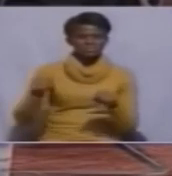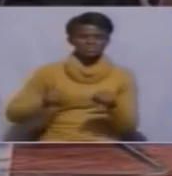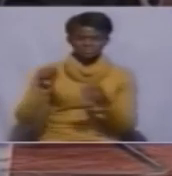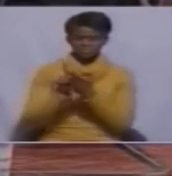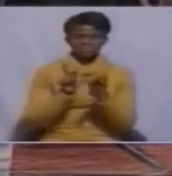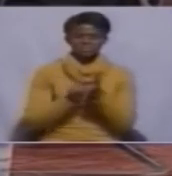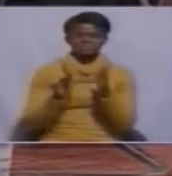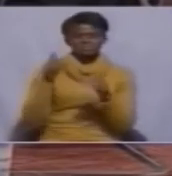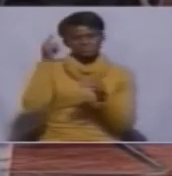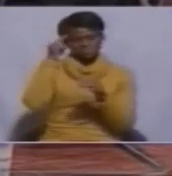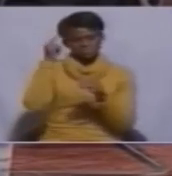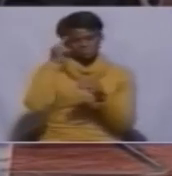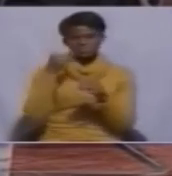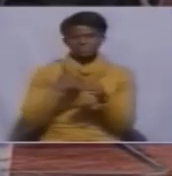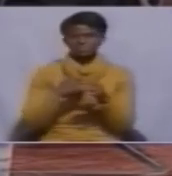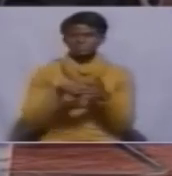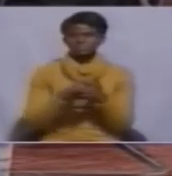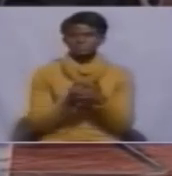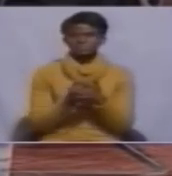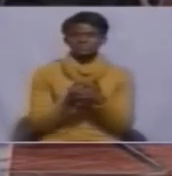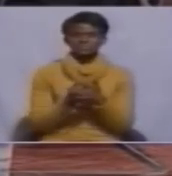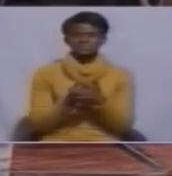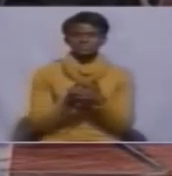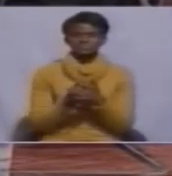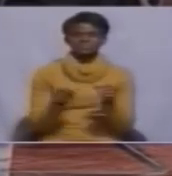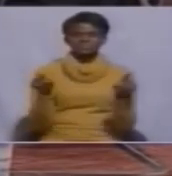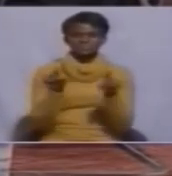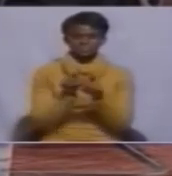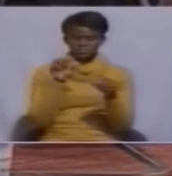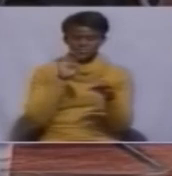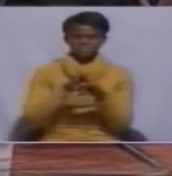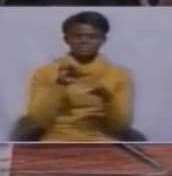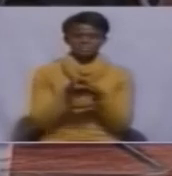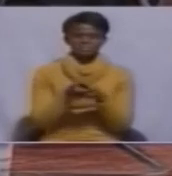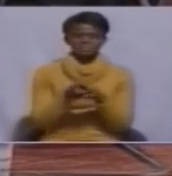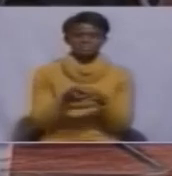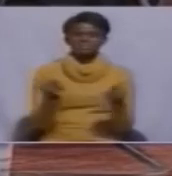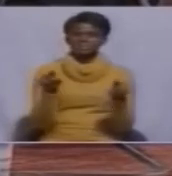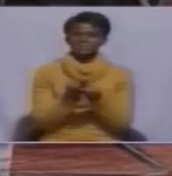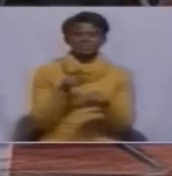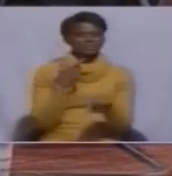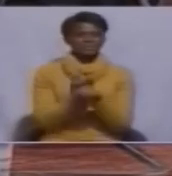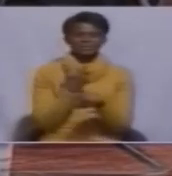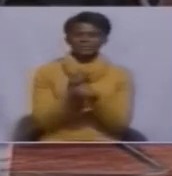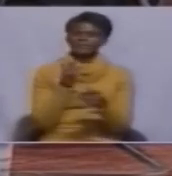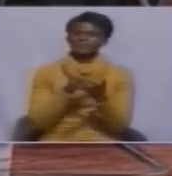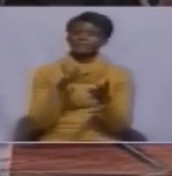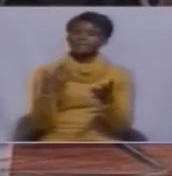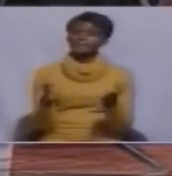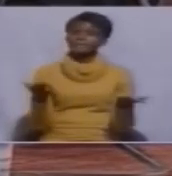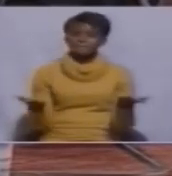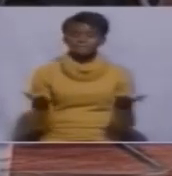You've allowed government to run through with this idea of having a referendum together with the elections. Isn't this a very complicated matter?